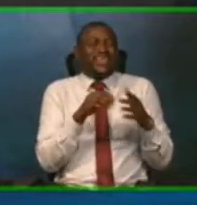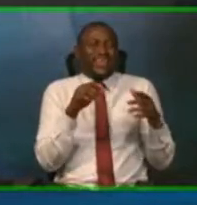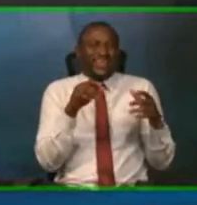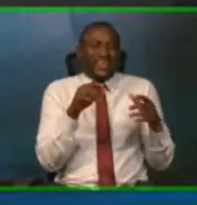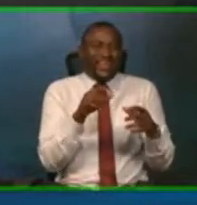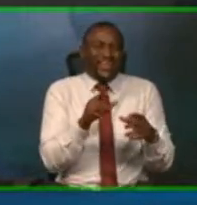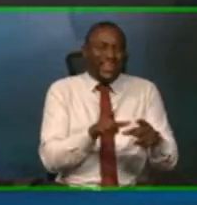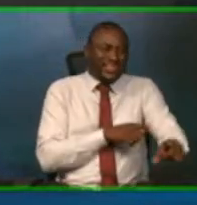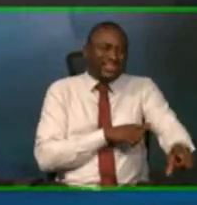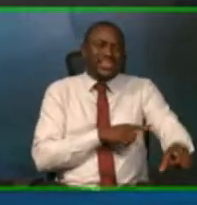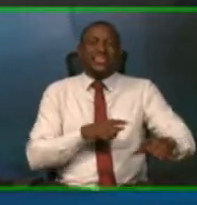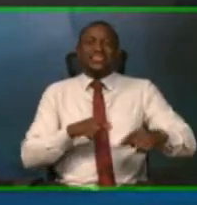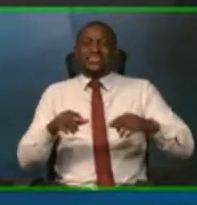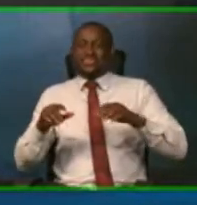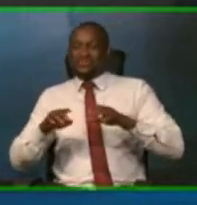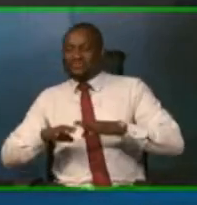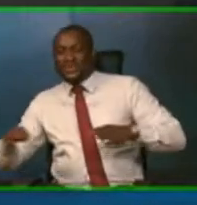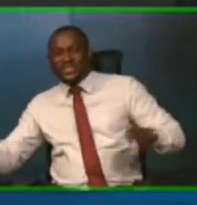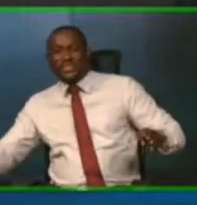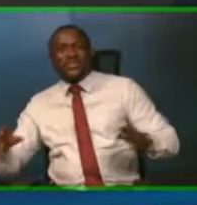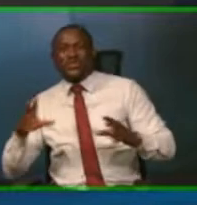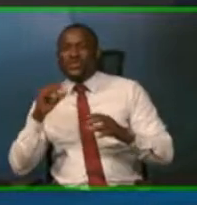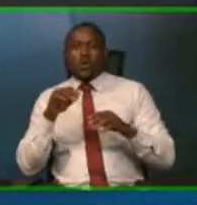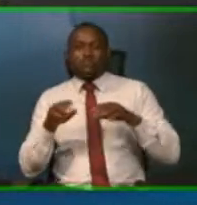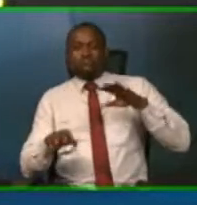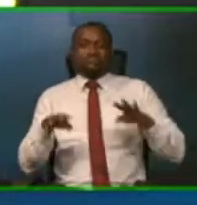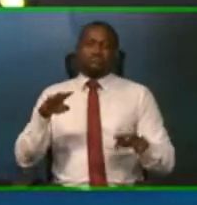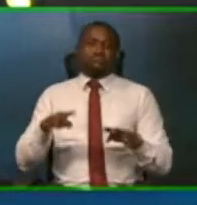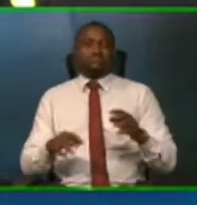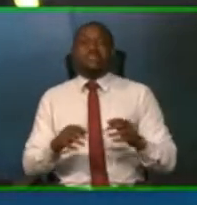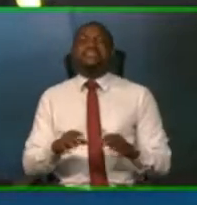in height, no imbalance. That is the Lamb's wife.